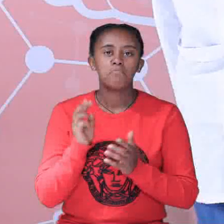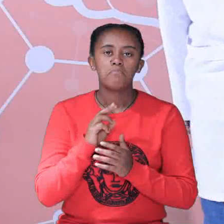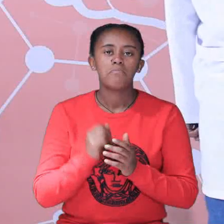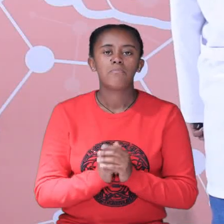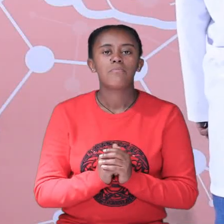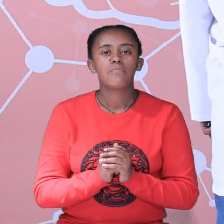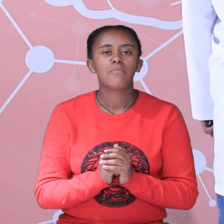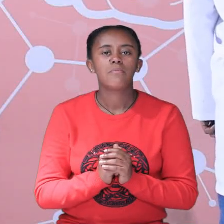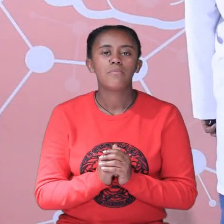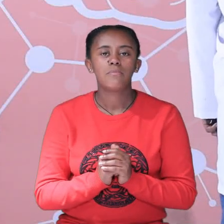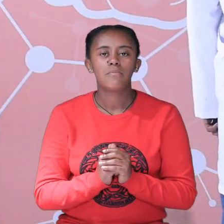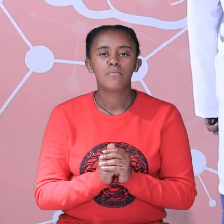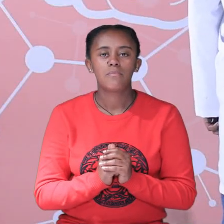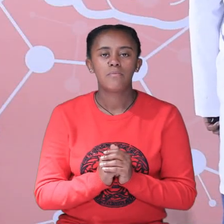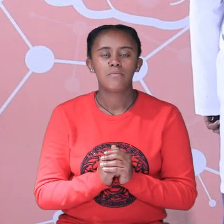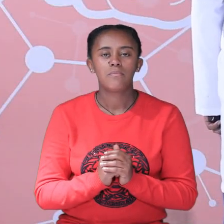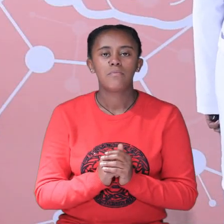forms